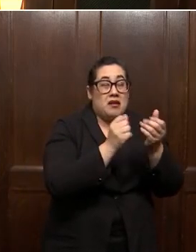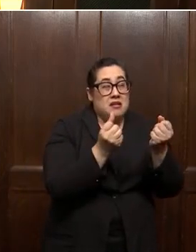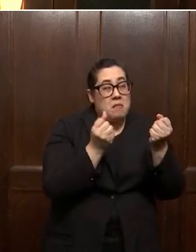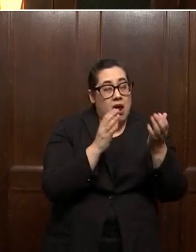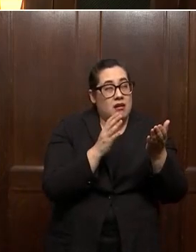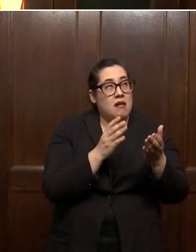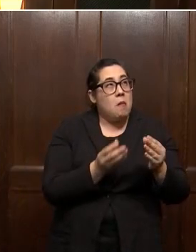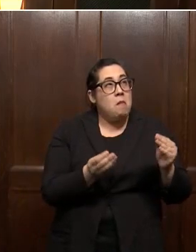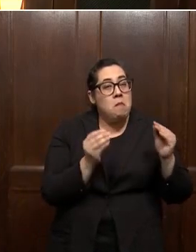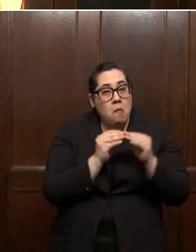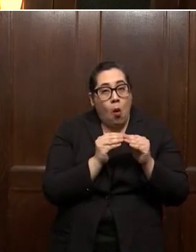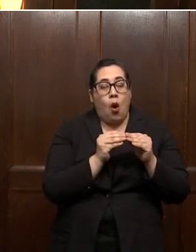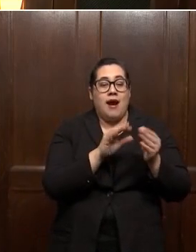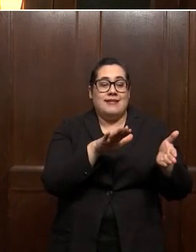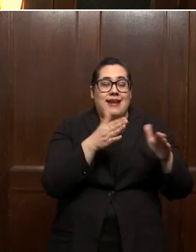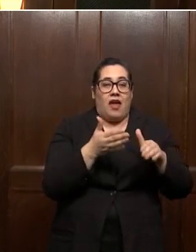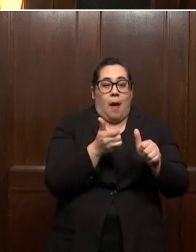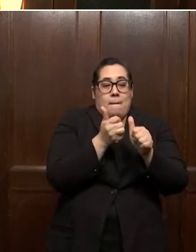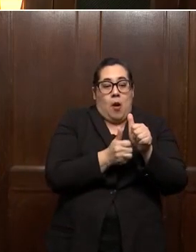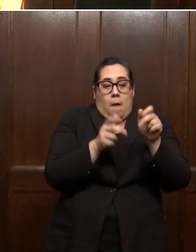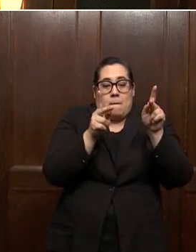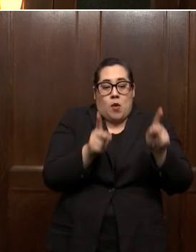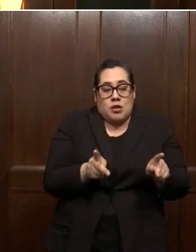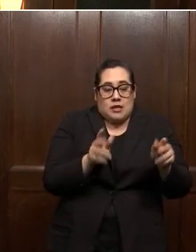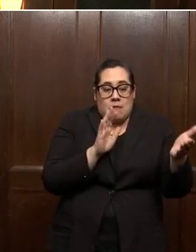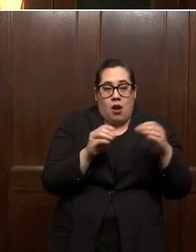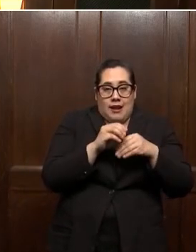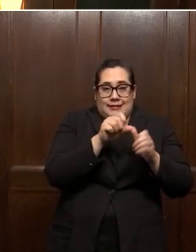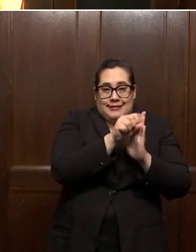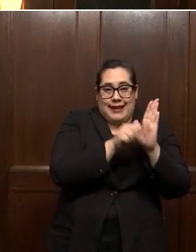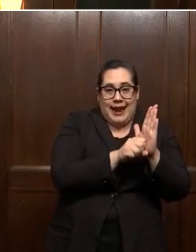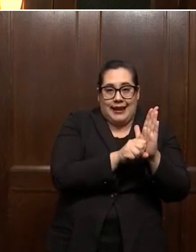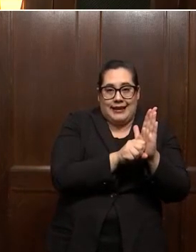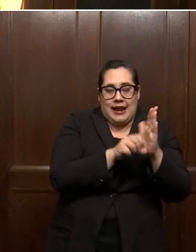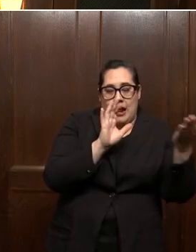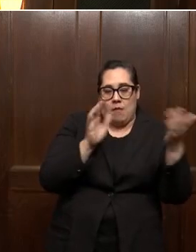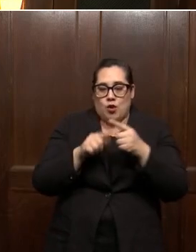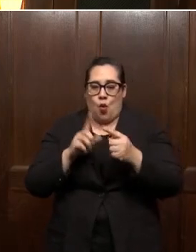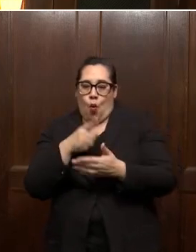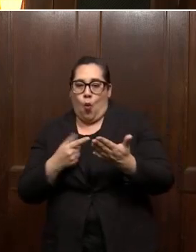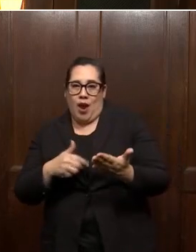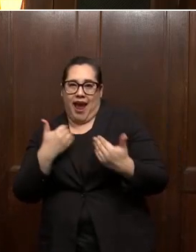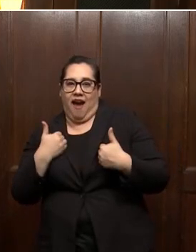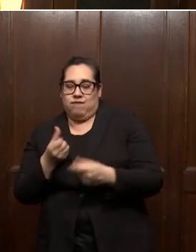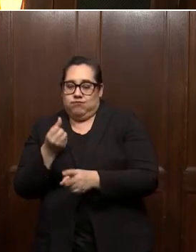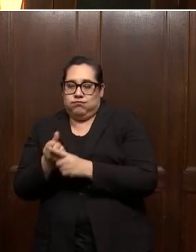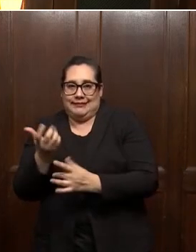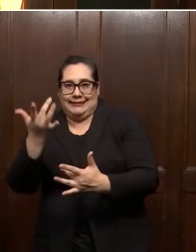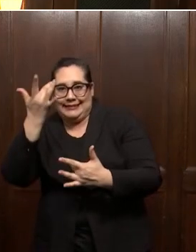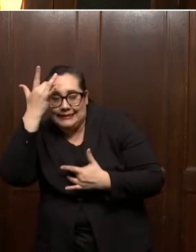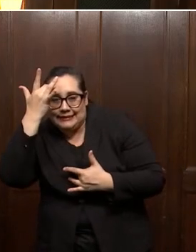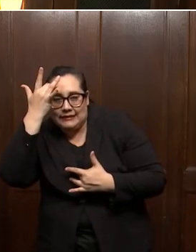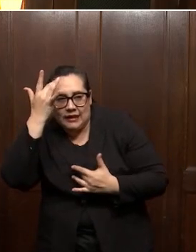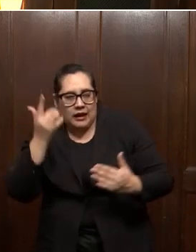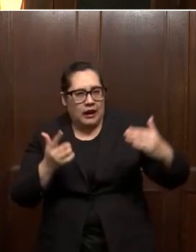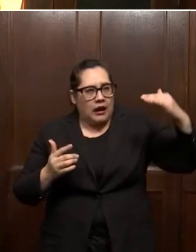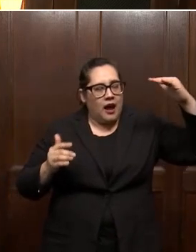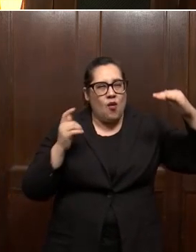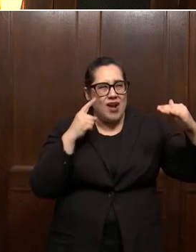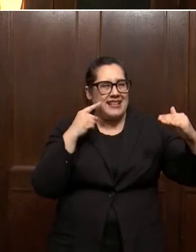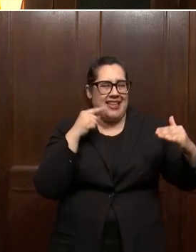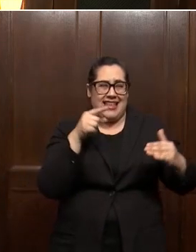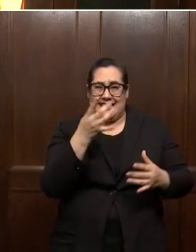deaths, more deaths per capita, as we have cases. So if we relax too much and just say, oh, this disease doesn't